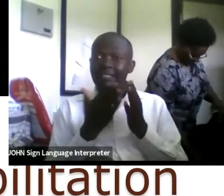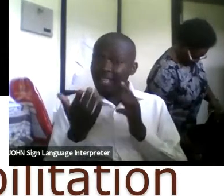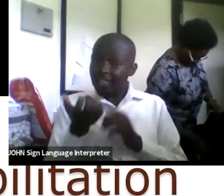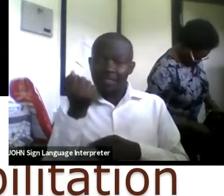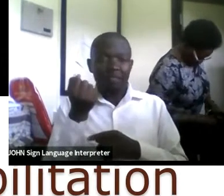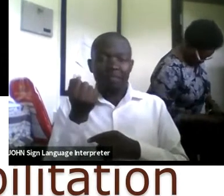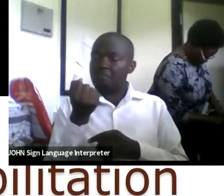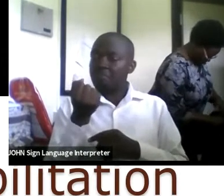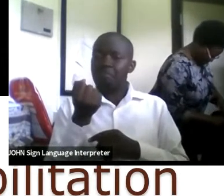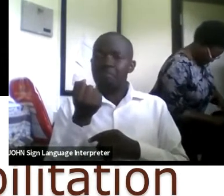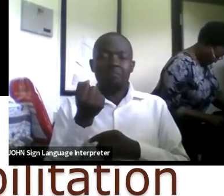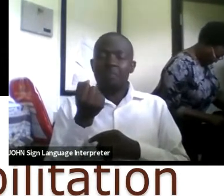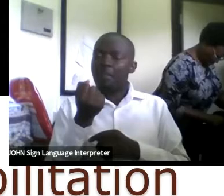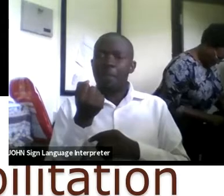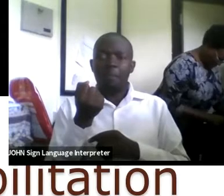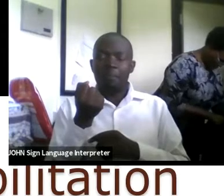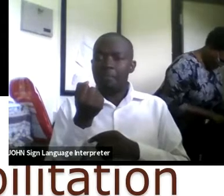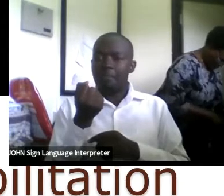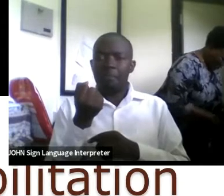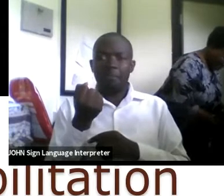services.